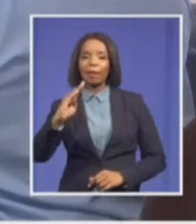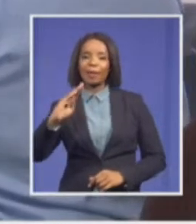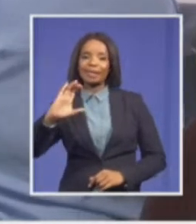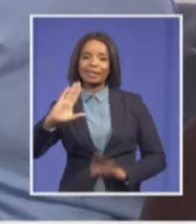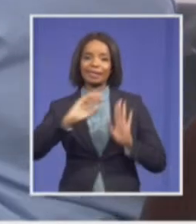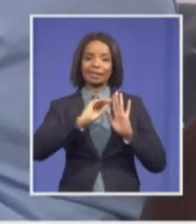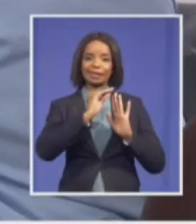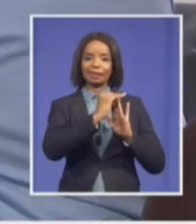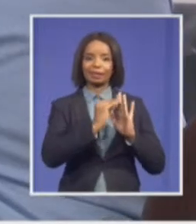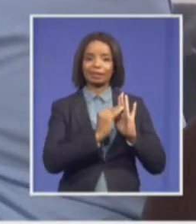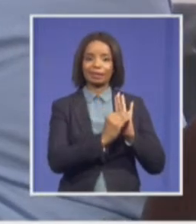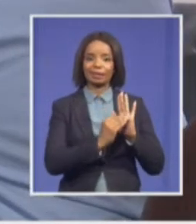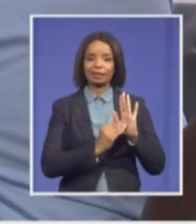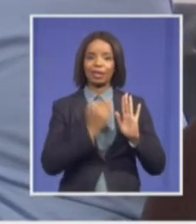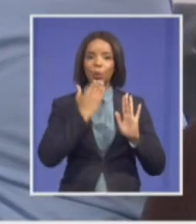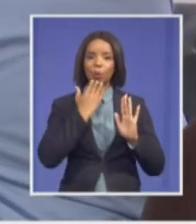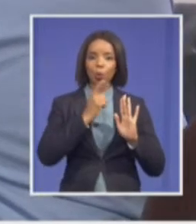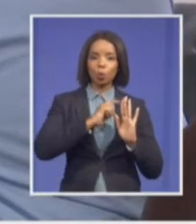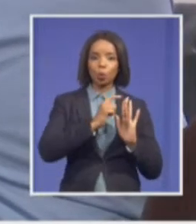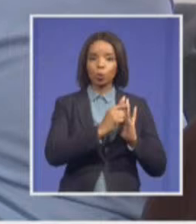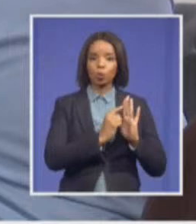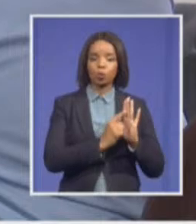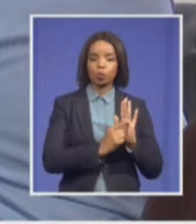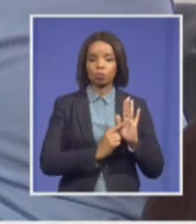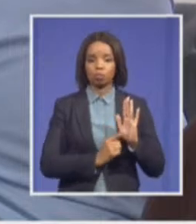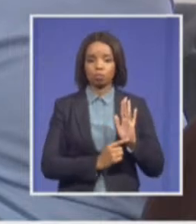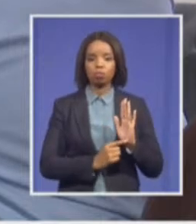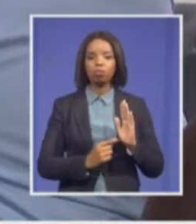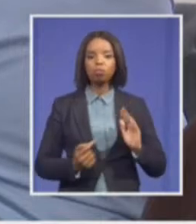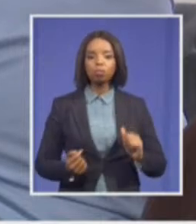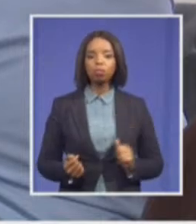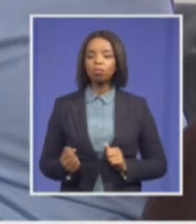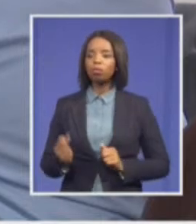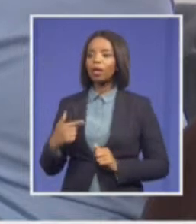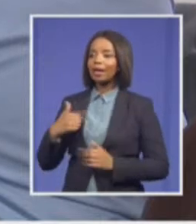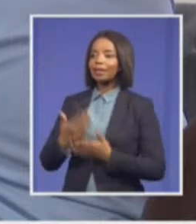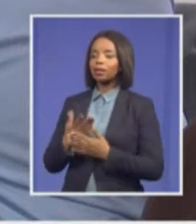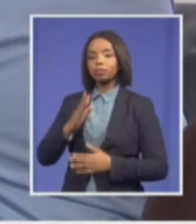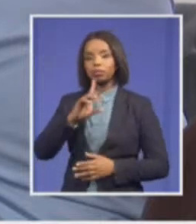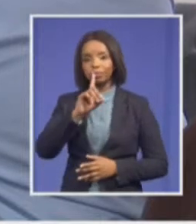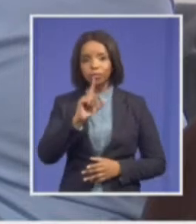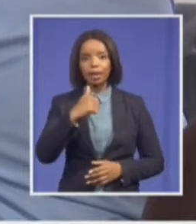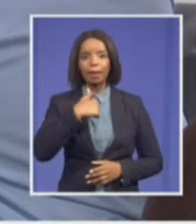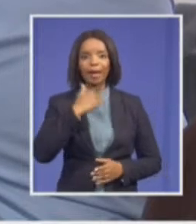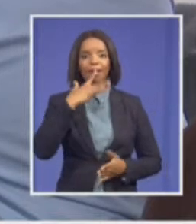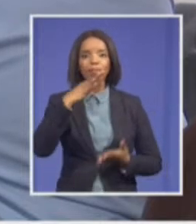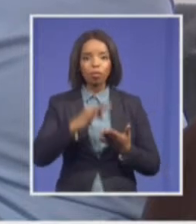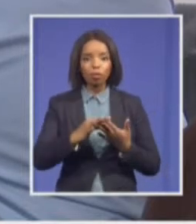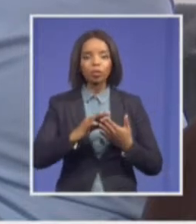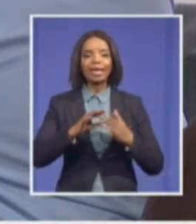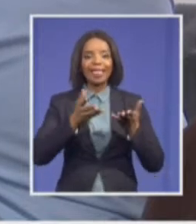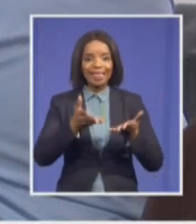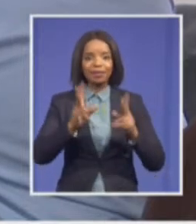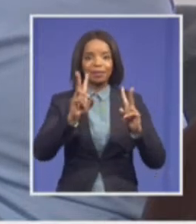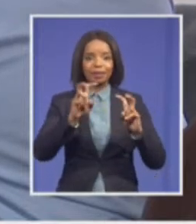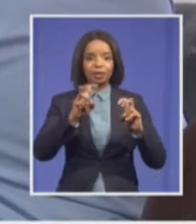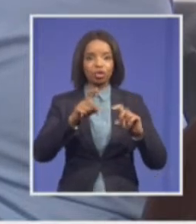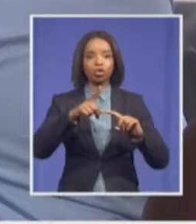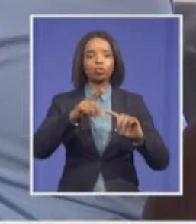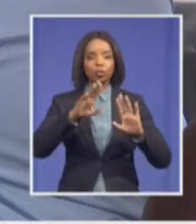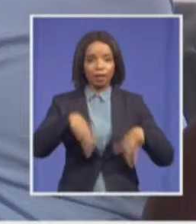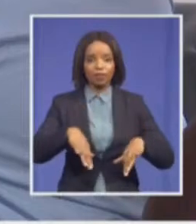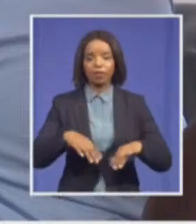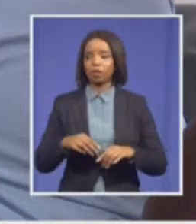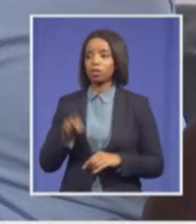for present purposes, say that can we revisit this issue? Chair, can I invite you to consider asking the people that